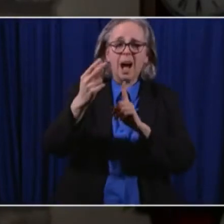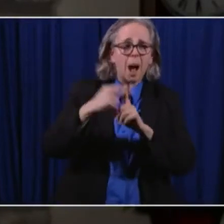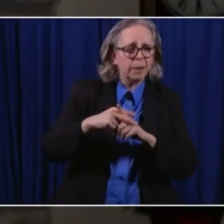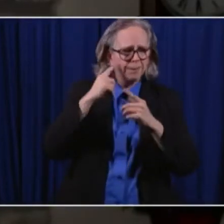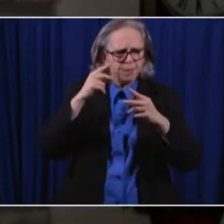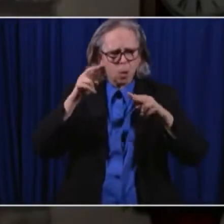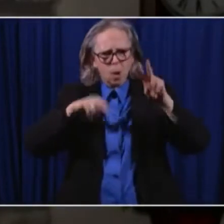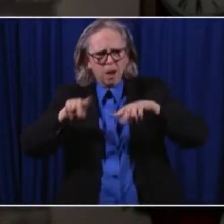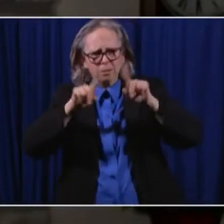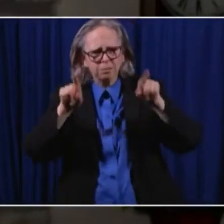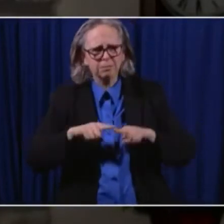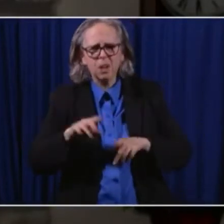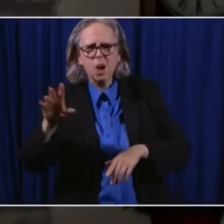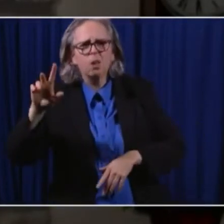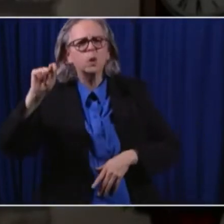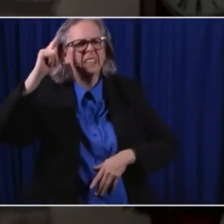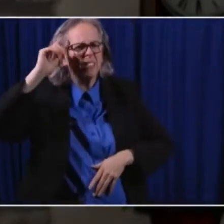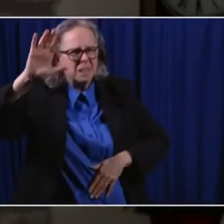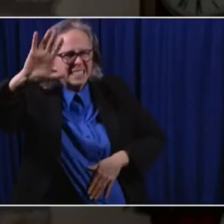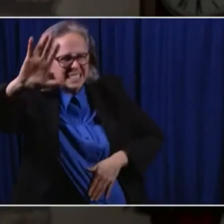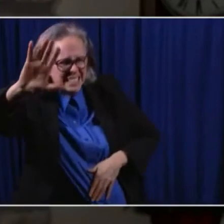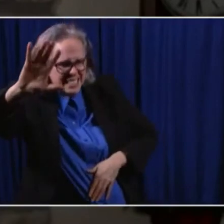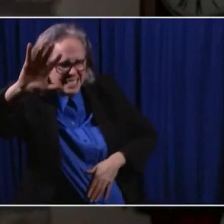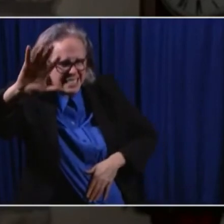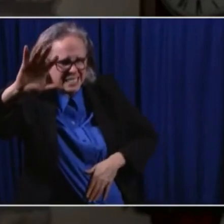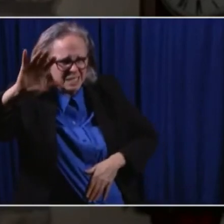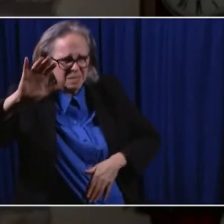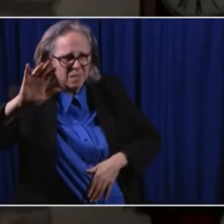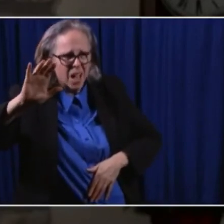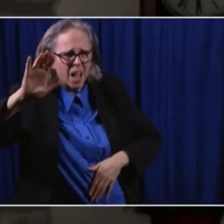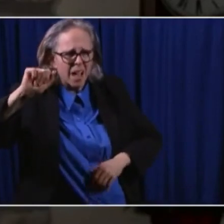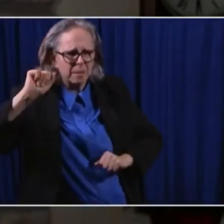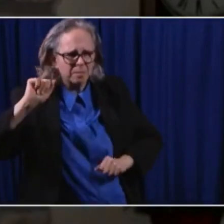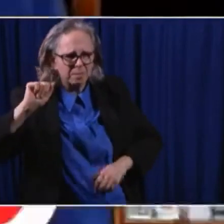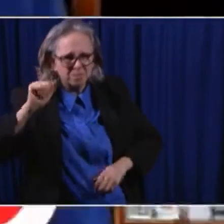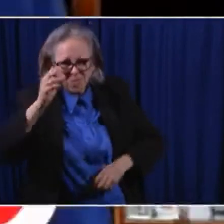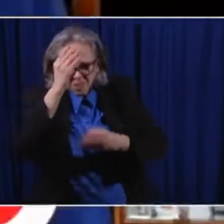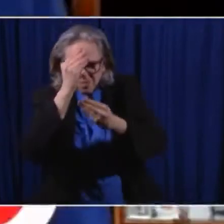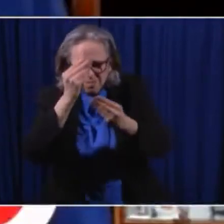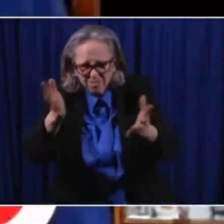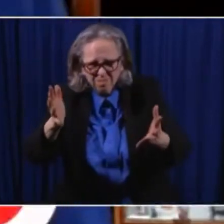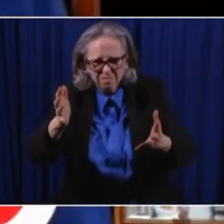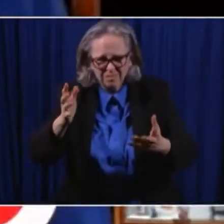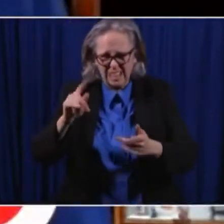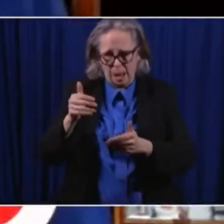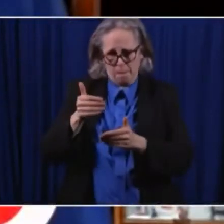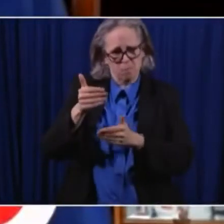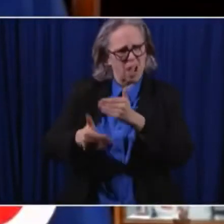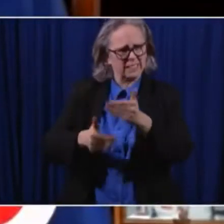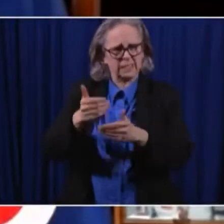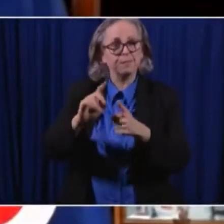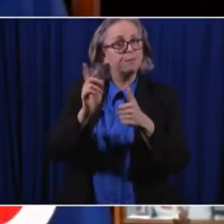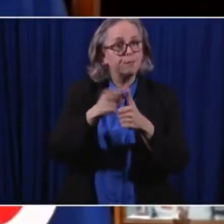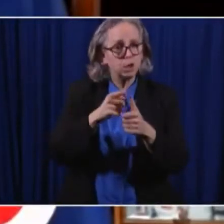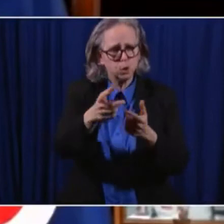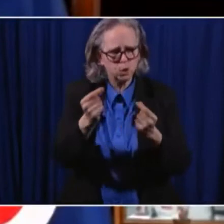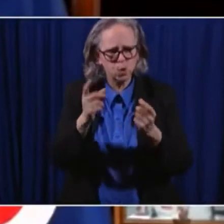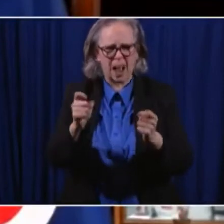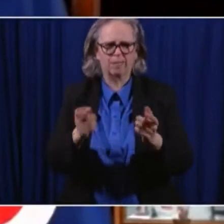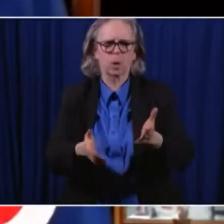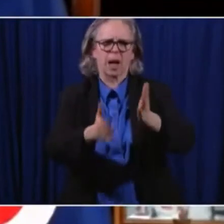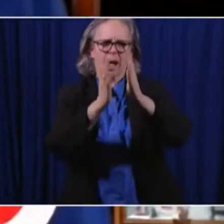Governor, I could add, I'm not sure, just so we can let Aaron know the process, they would have to seek a variance from the state of Ohio. And to this point, I'm